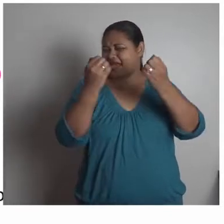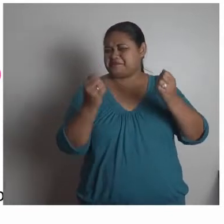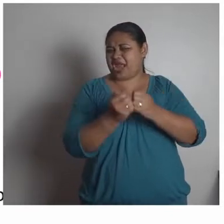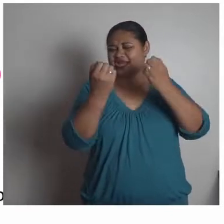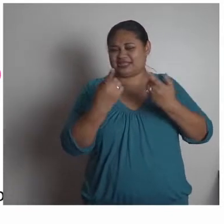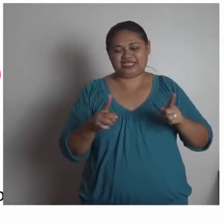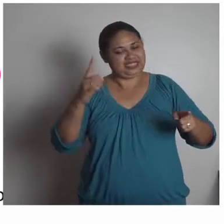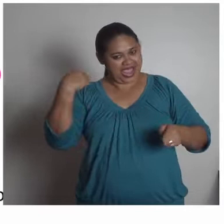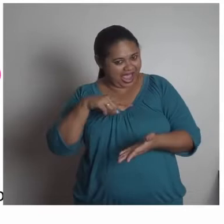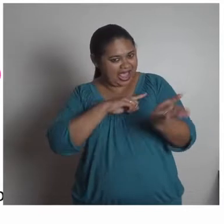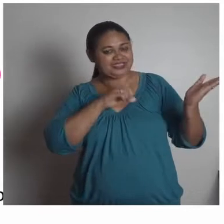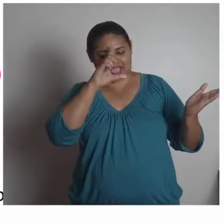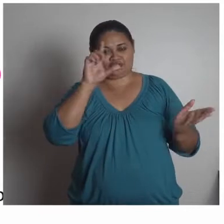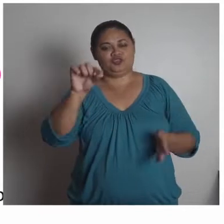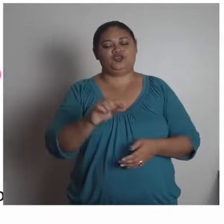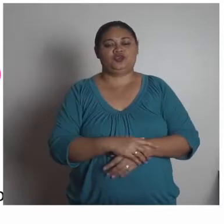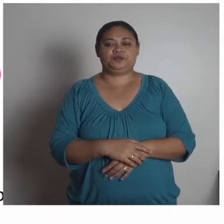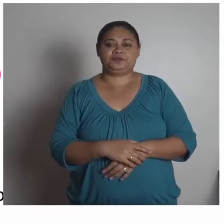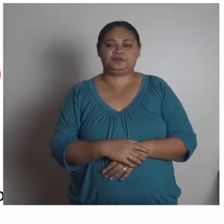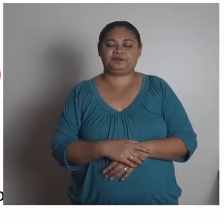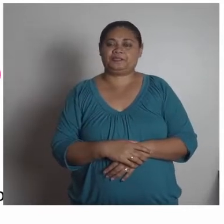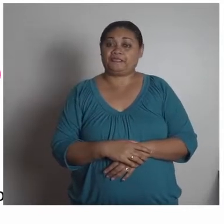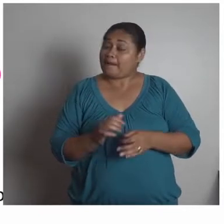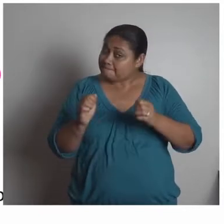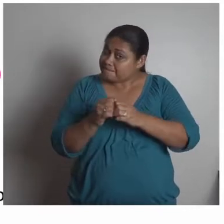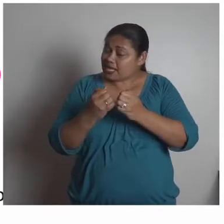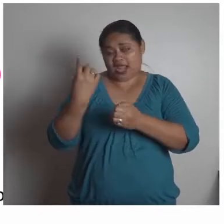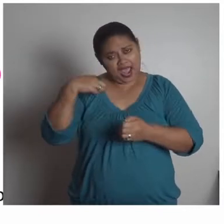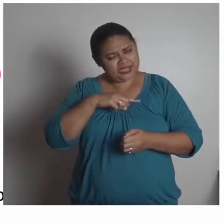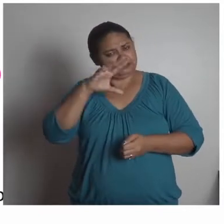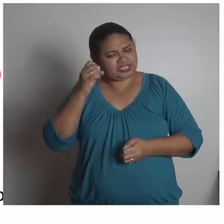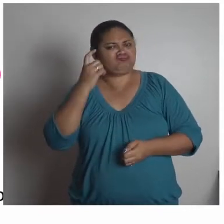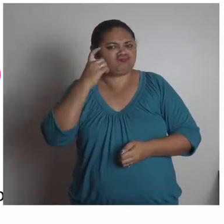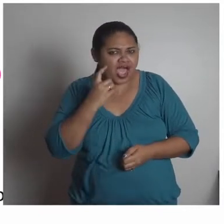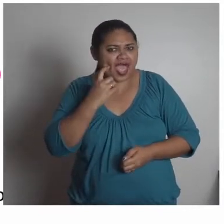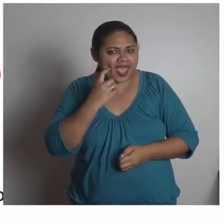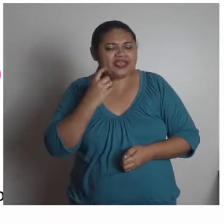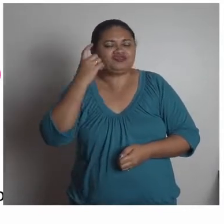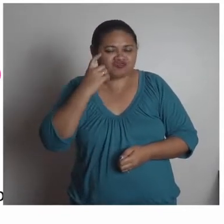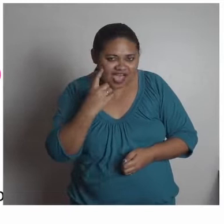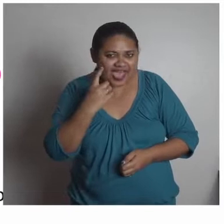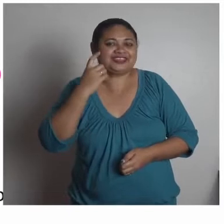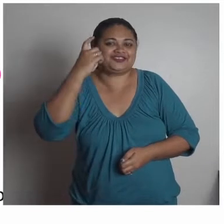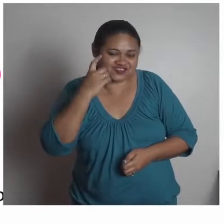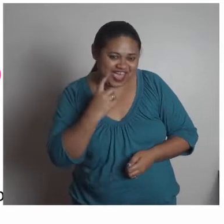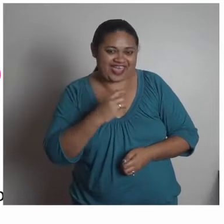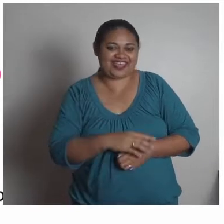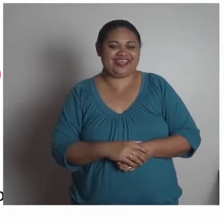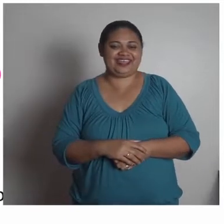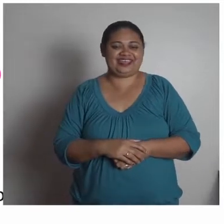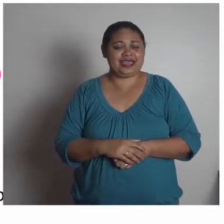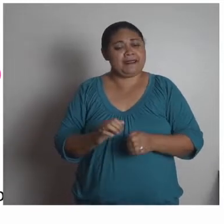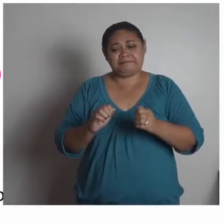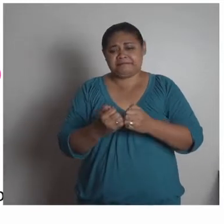things that we can do. Many, many things that we can do. And all of these we need to keep trying. And